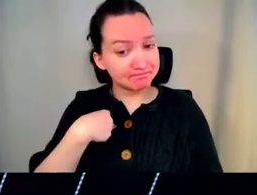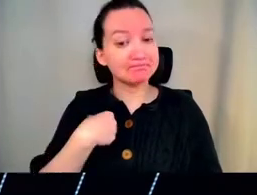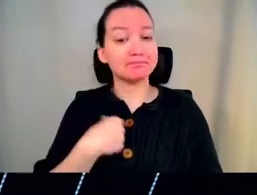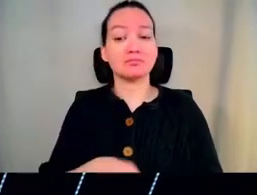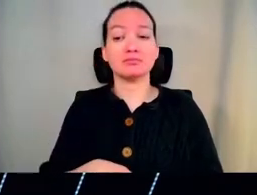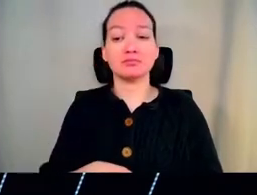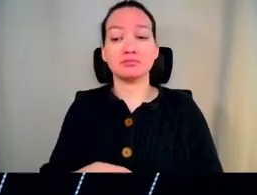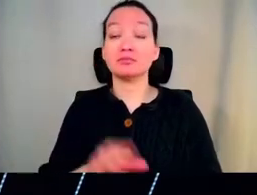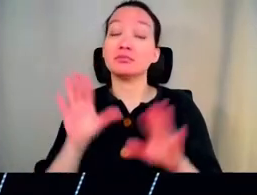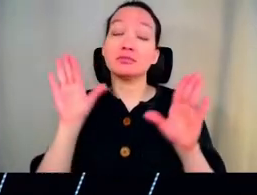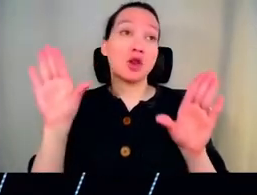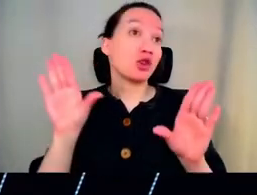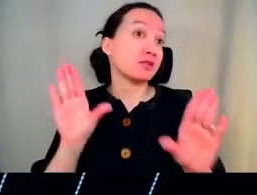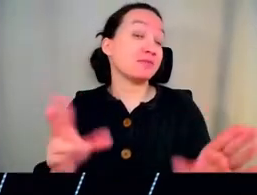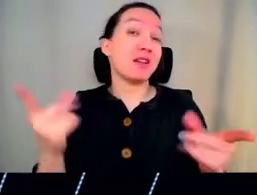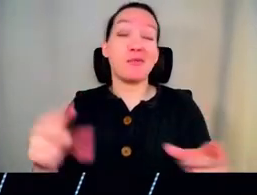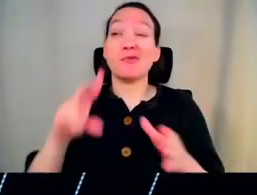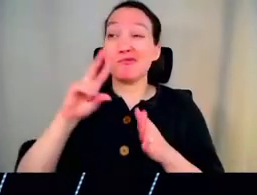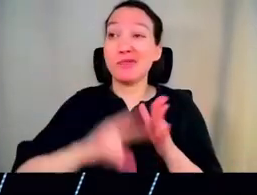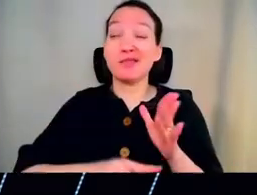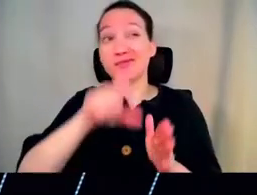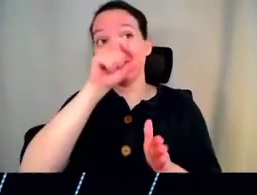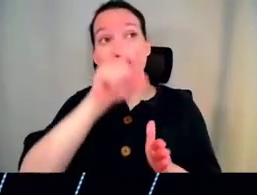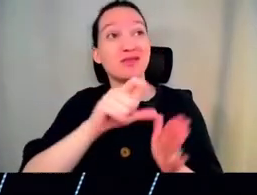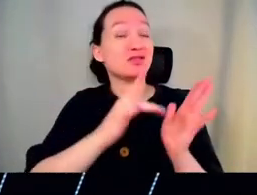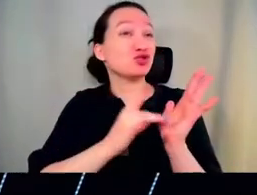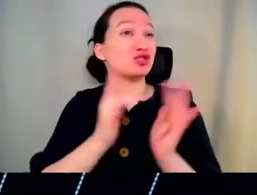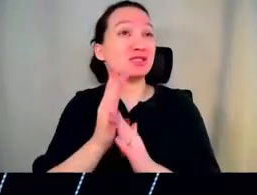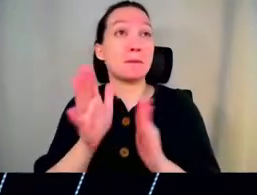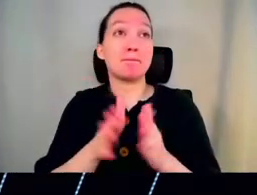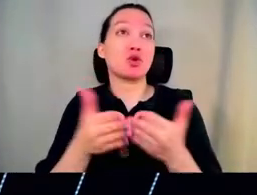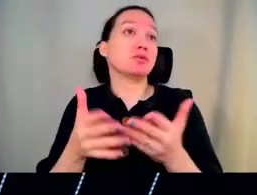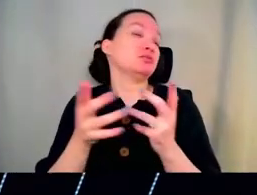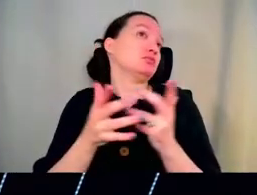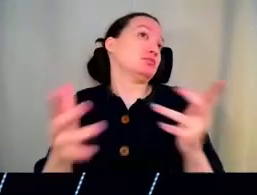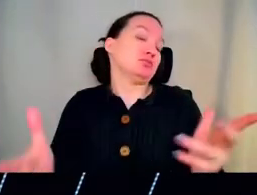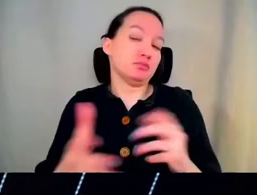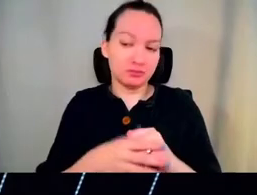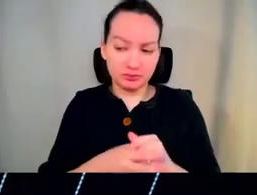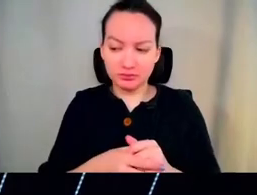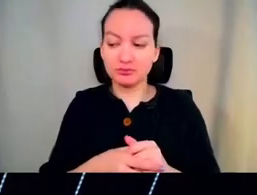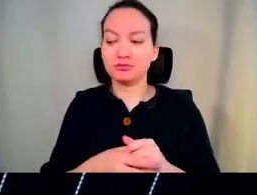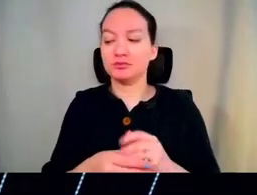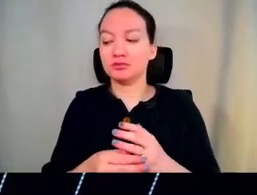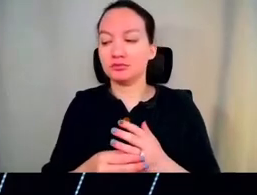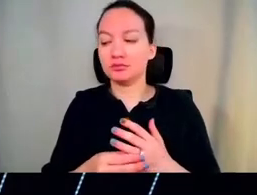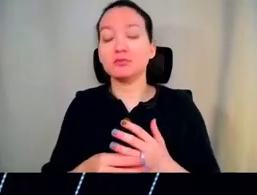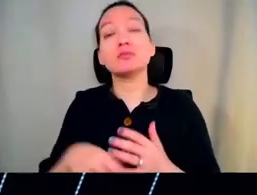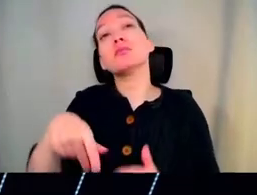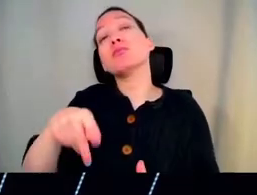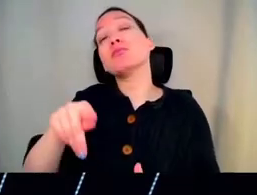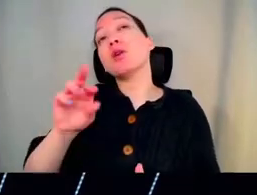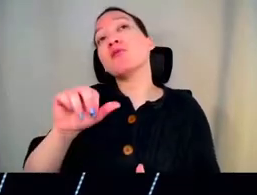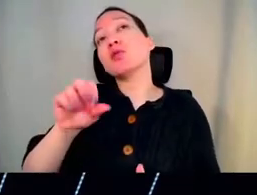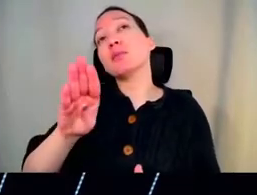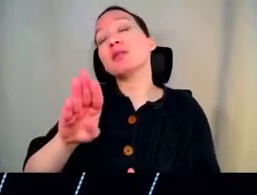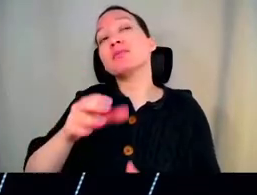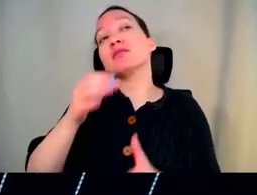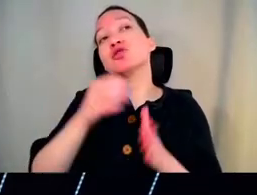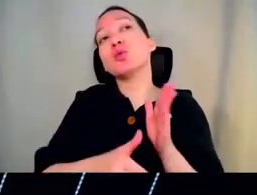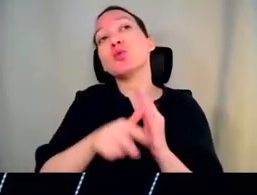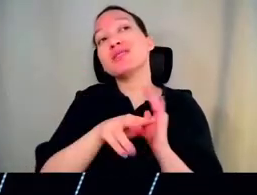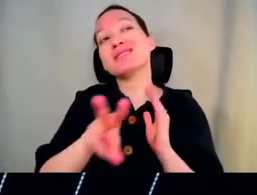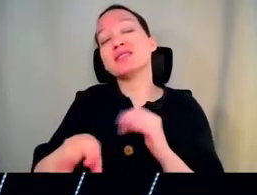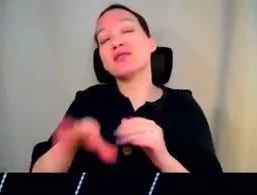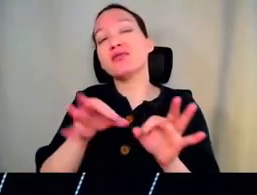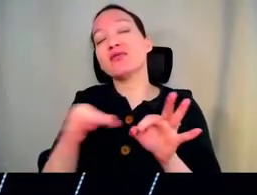It's awesome. And when you read it, you're just going to love the Bible so much, okay? So this is Proverbs chapter 26, verse 4 and